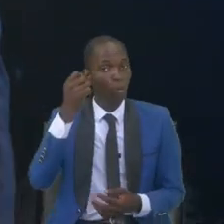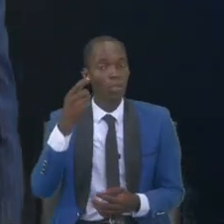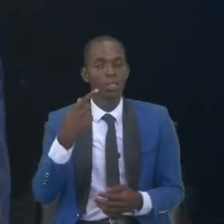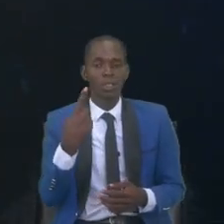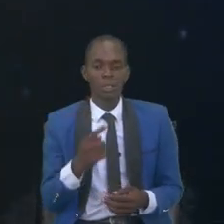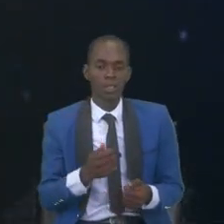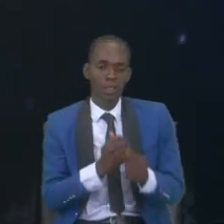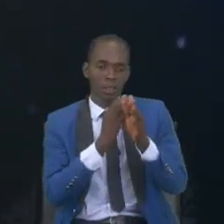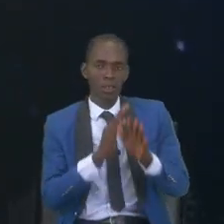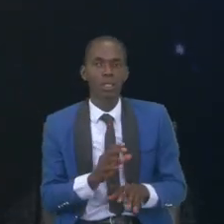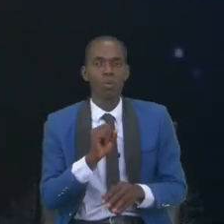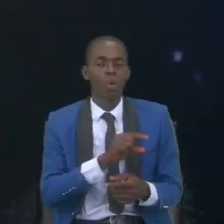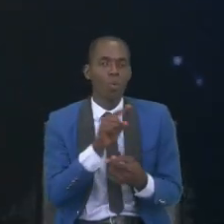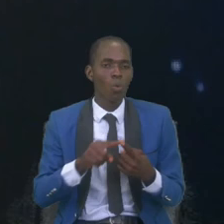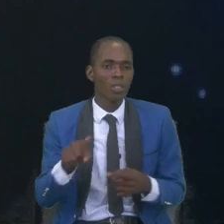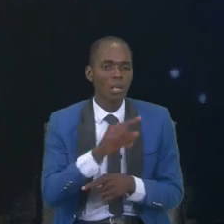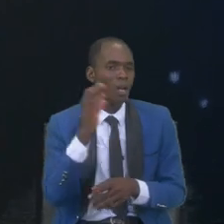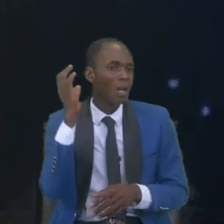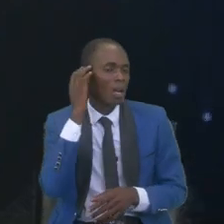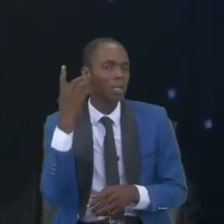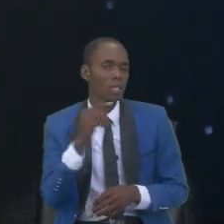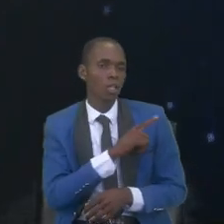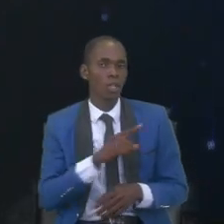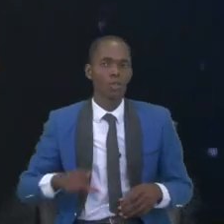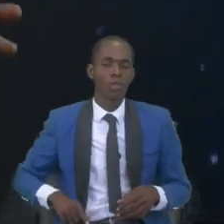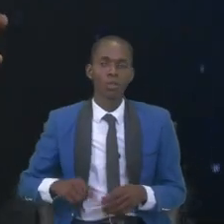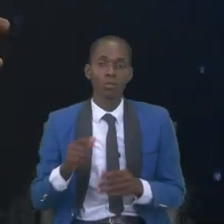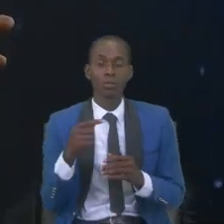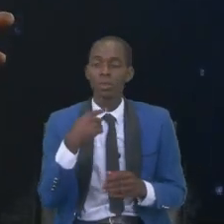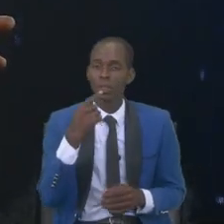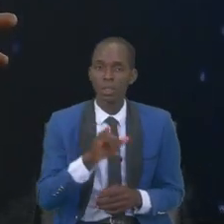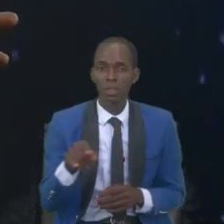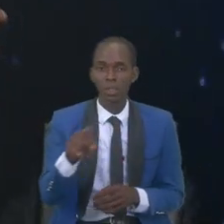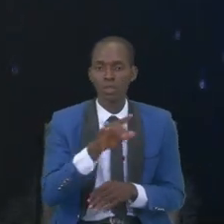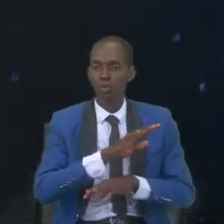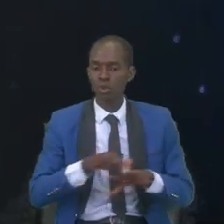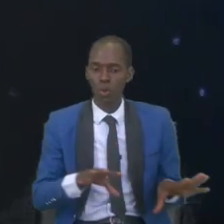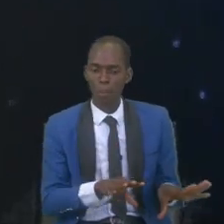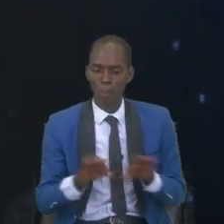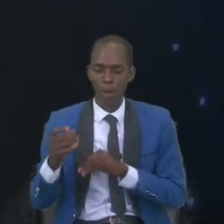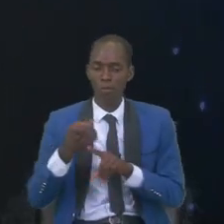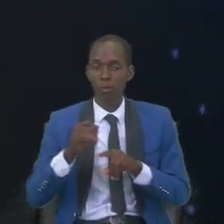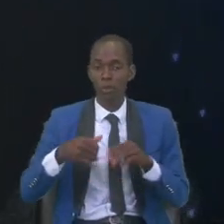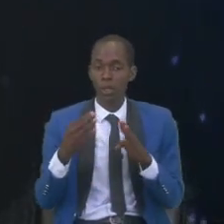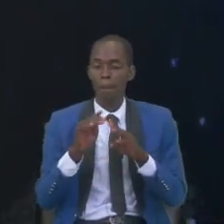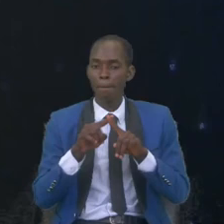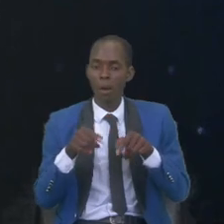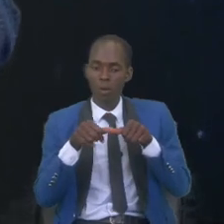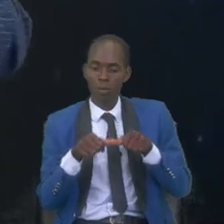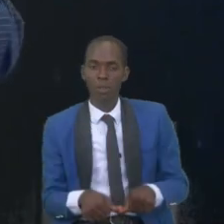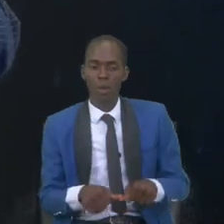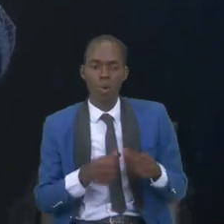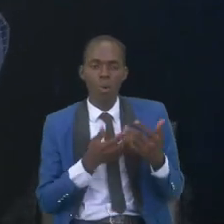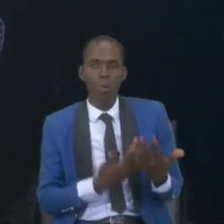disciples, when they heard the Lord that he said, do not depart from Jerusalem, but wait. Wait for